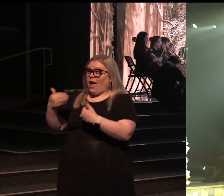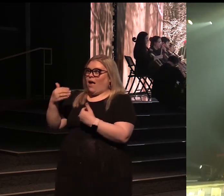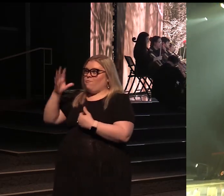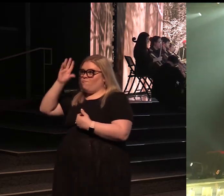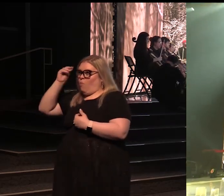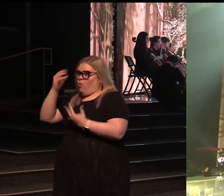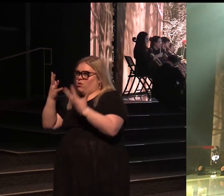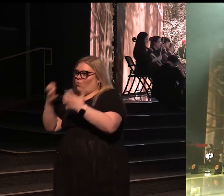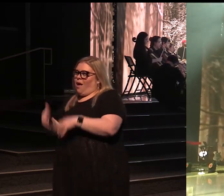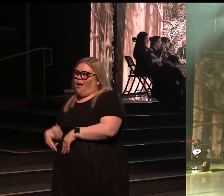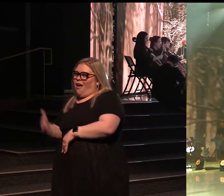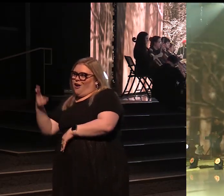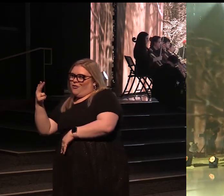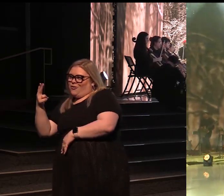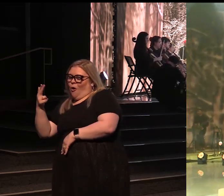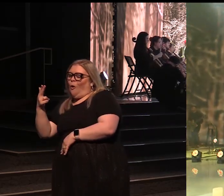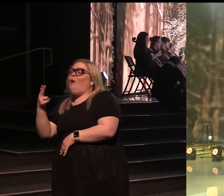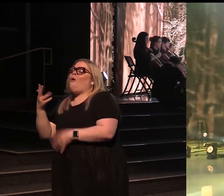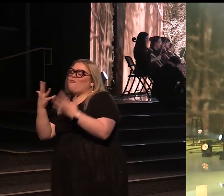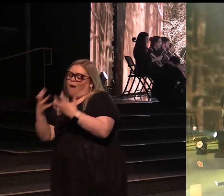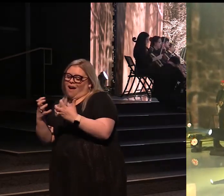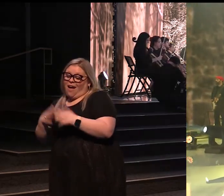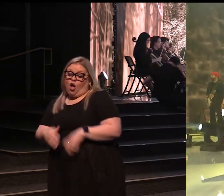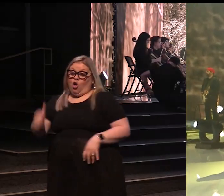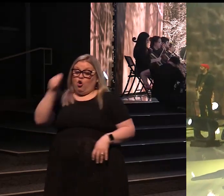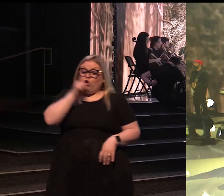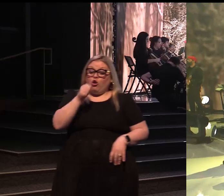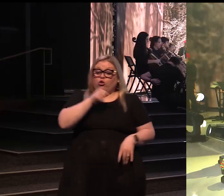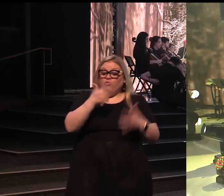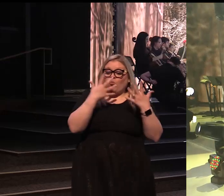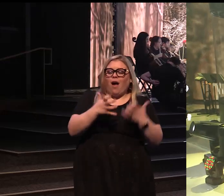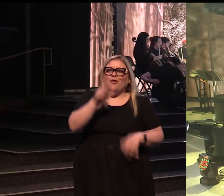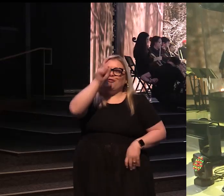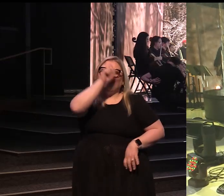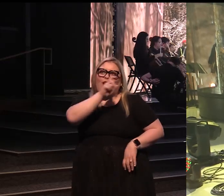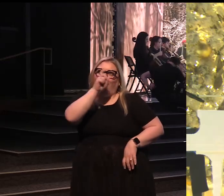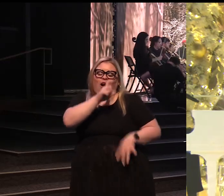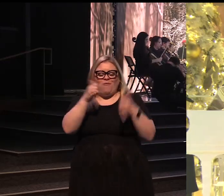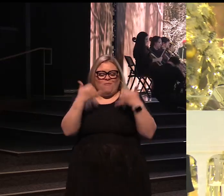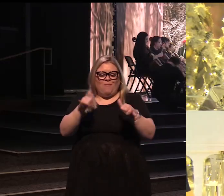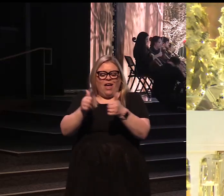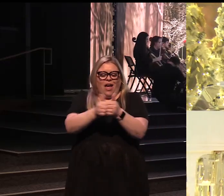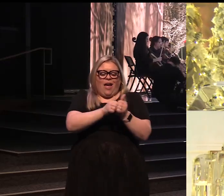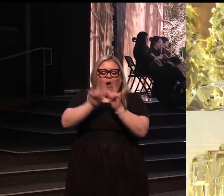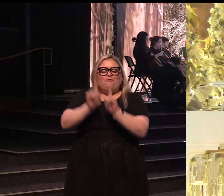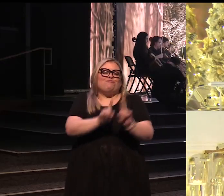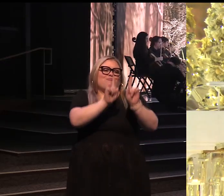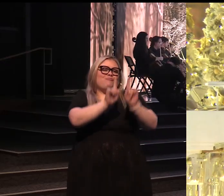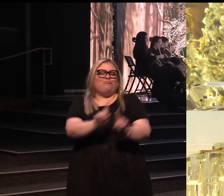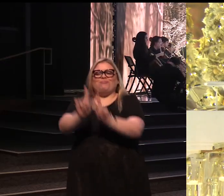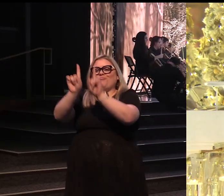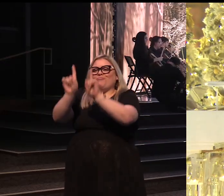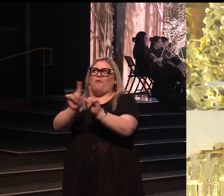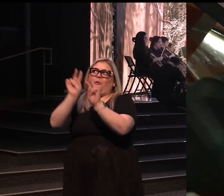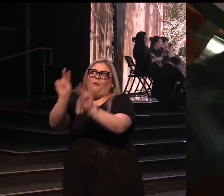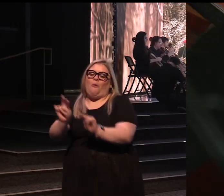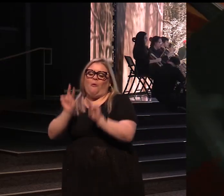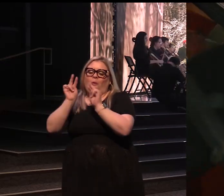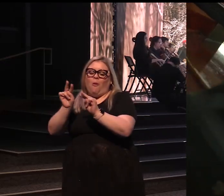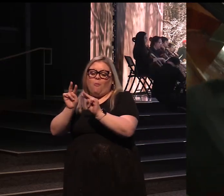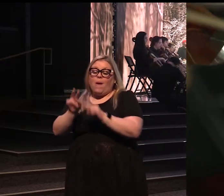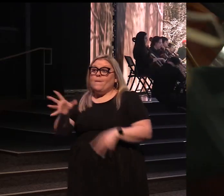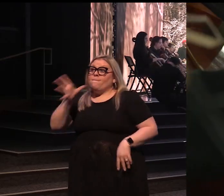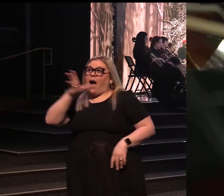pistol that shoots is the wish of Barney and Ben. And dolls that will talk and will go for a walk is the hope of Janice and